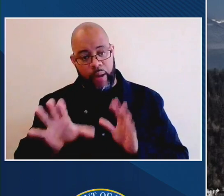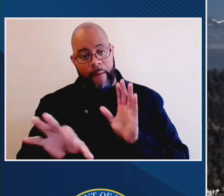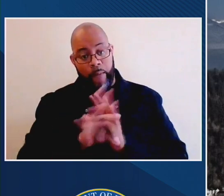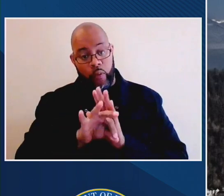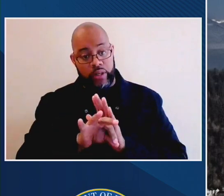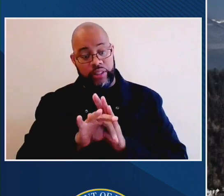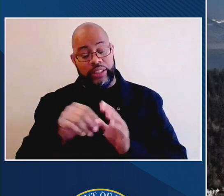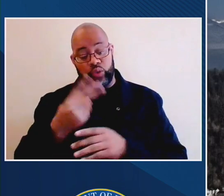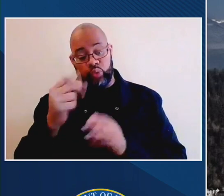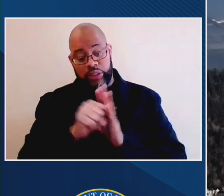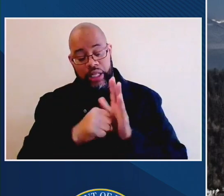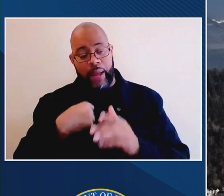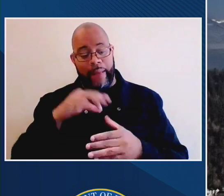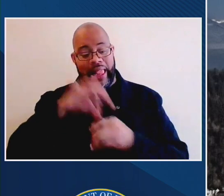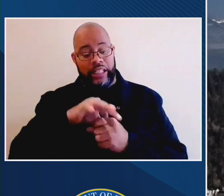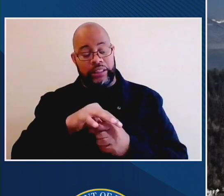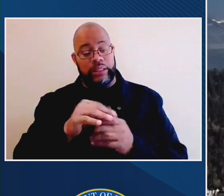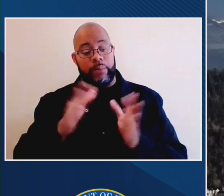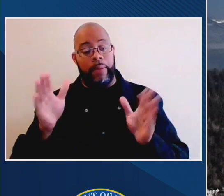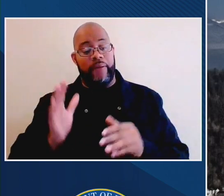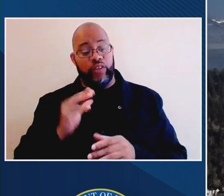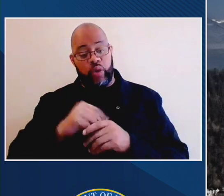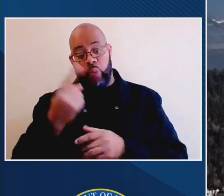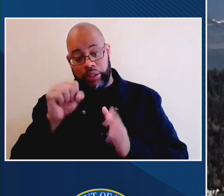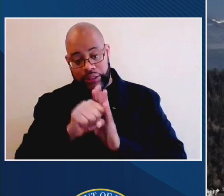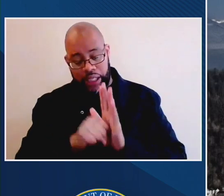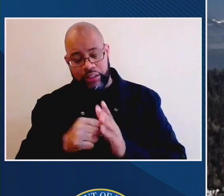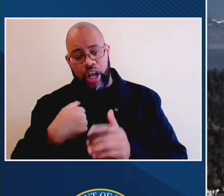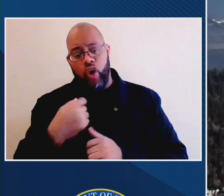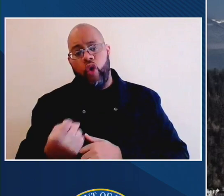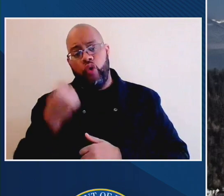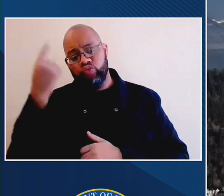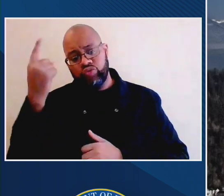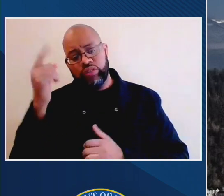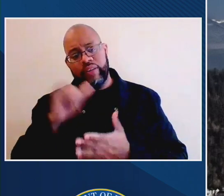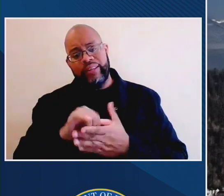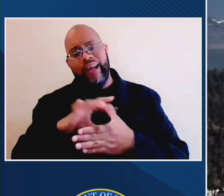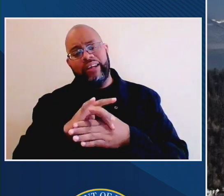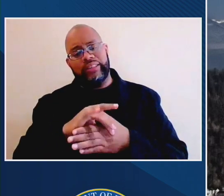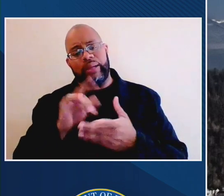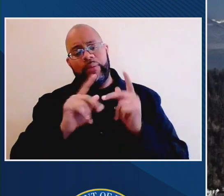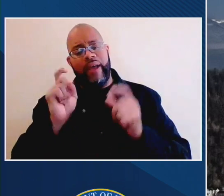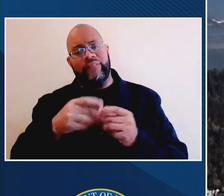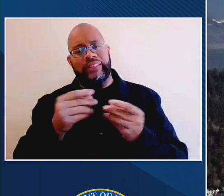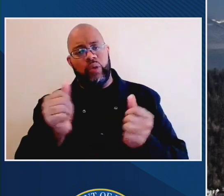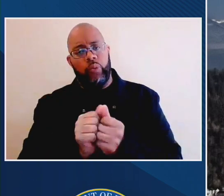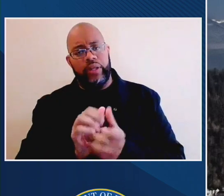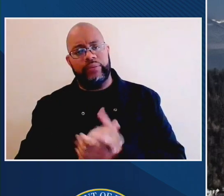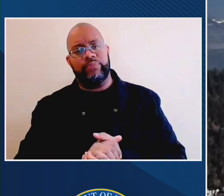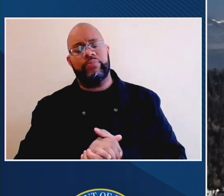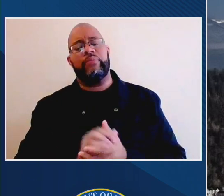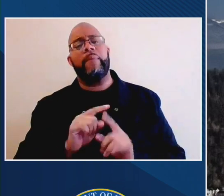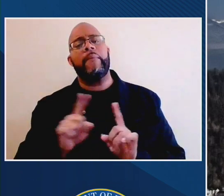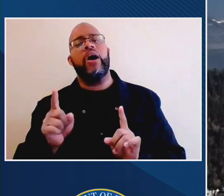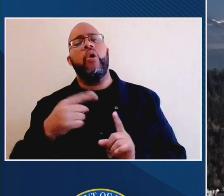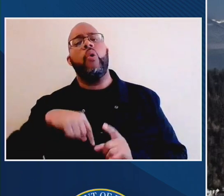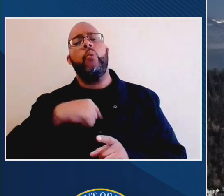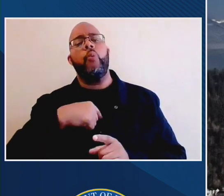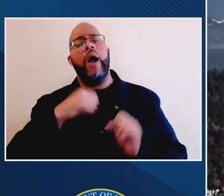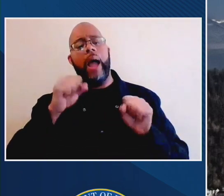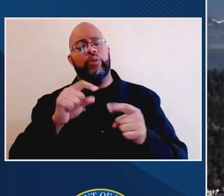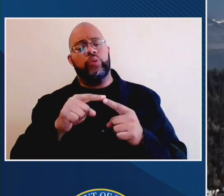schools, and that many of the services provided by these programs, we in our agency, we run as a number of other SHIO agencies do